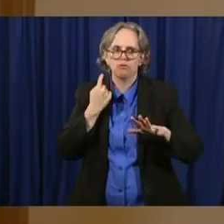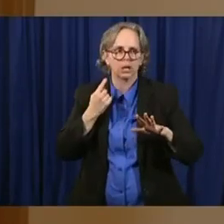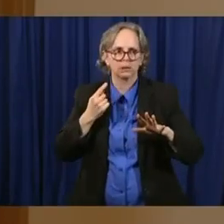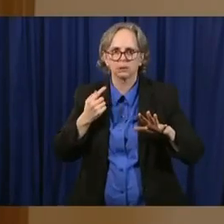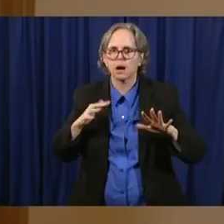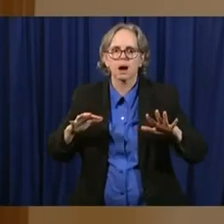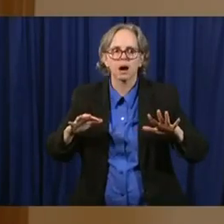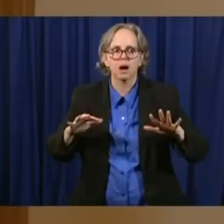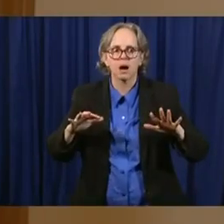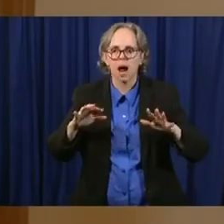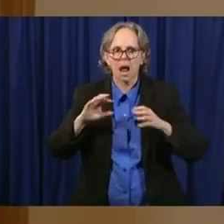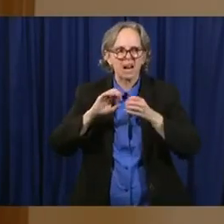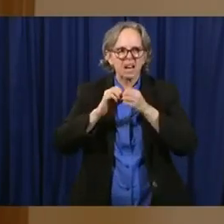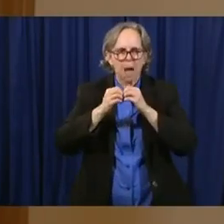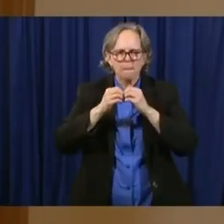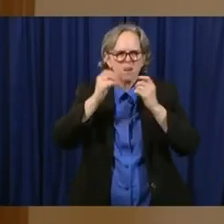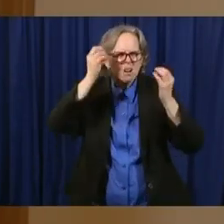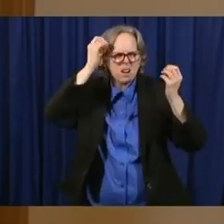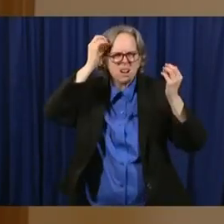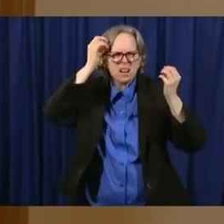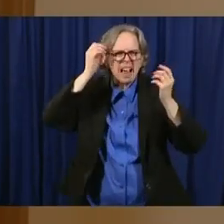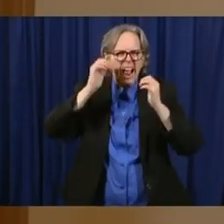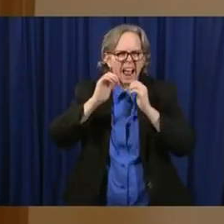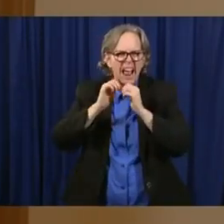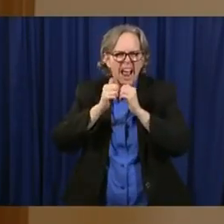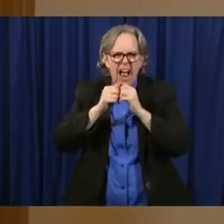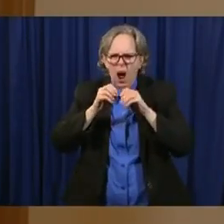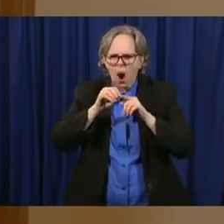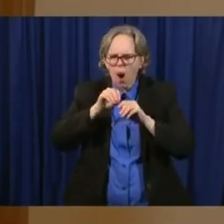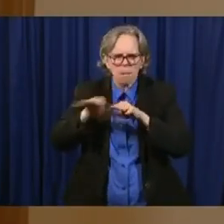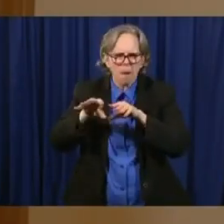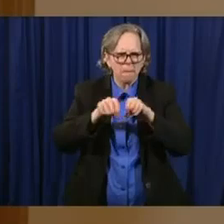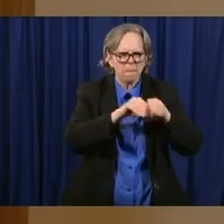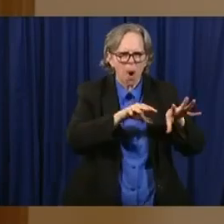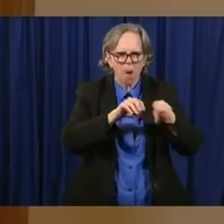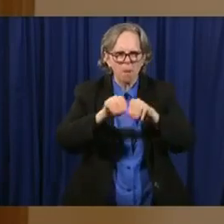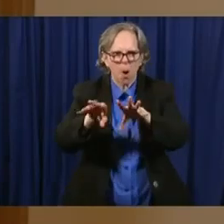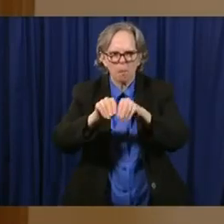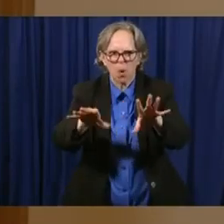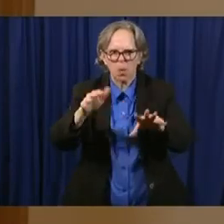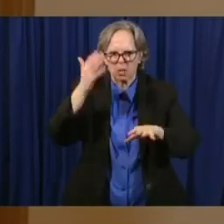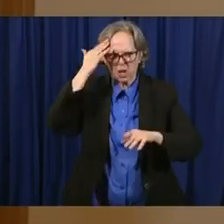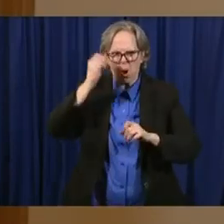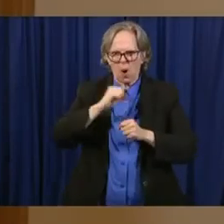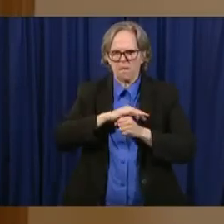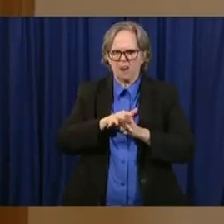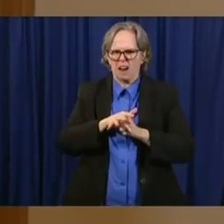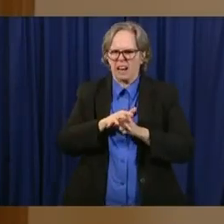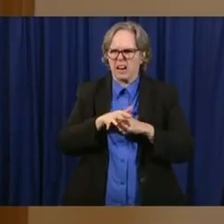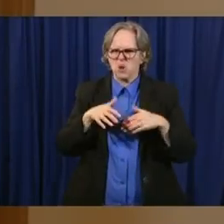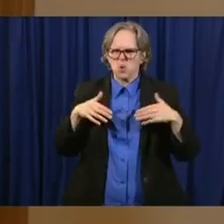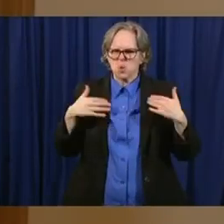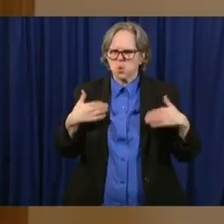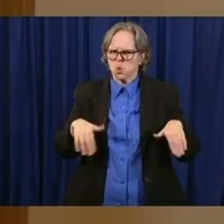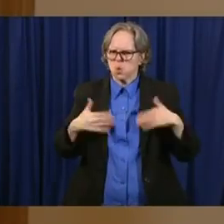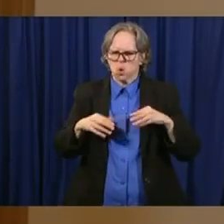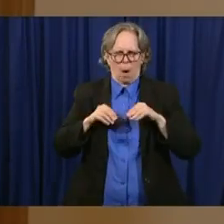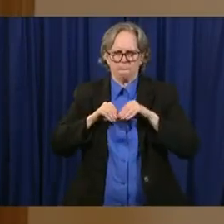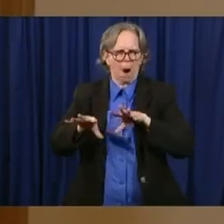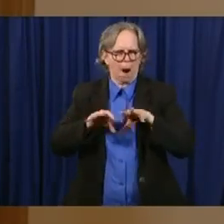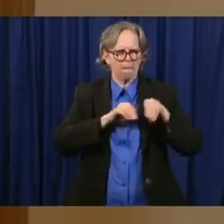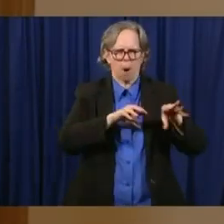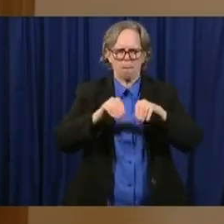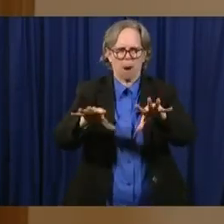how contagious a virus is. Well, we all know now that this virus is very, very contagious, much more contagious than the